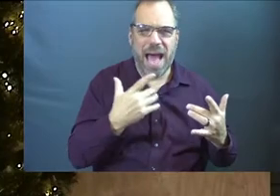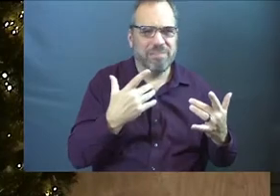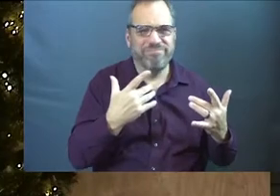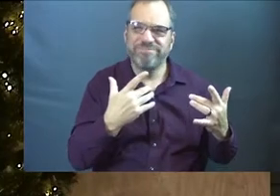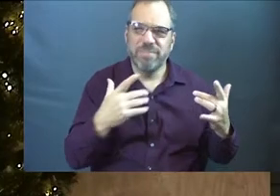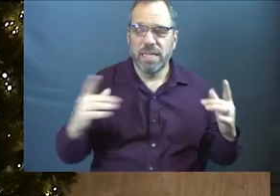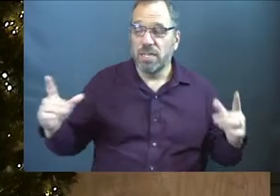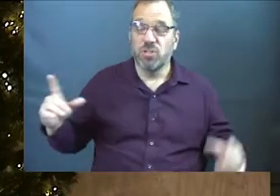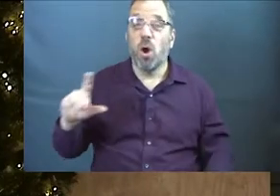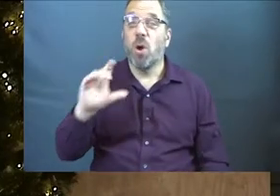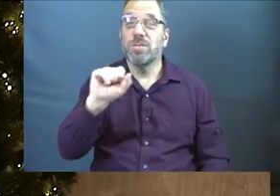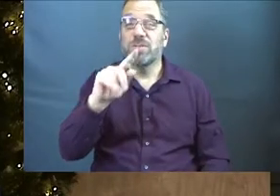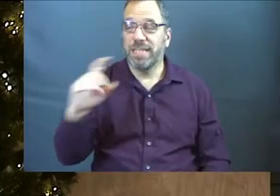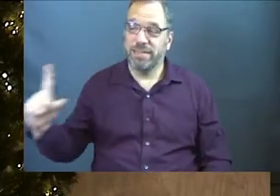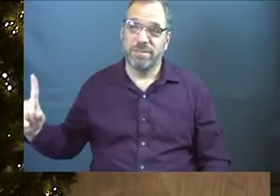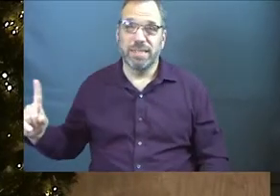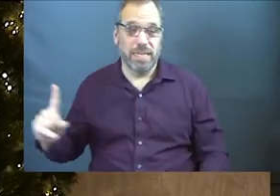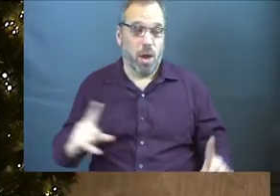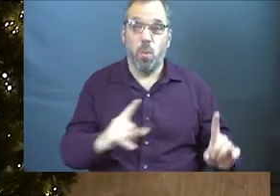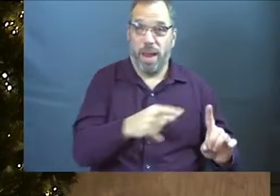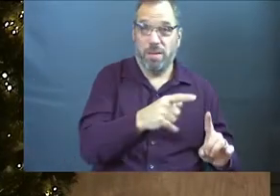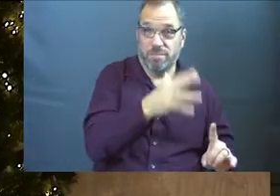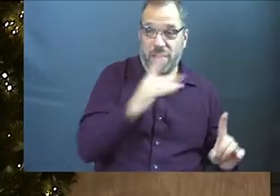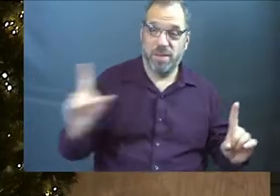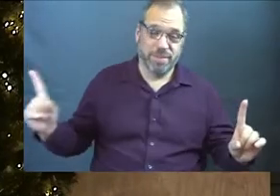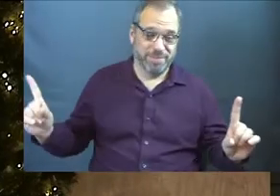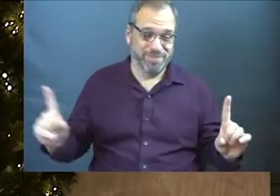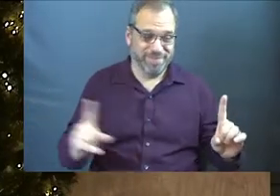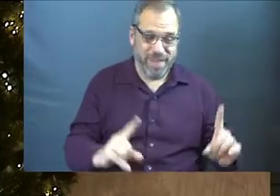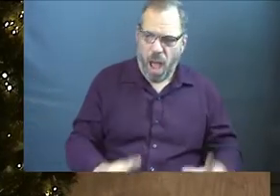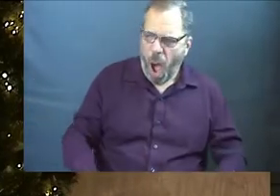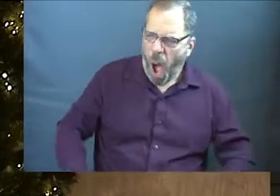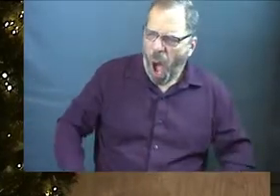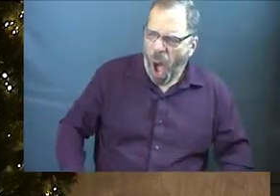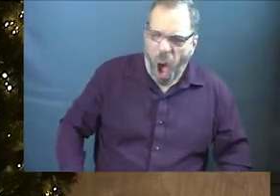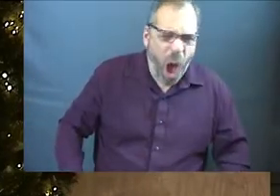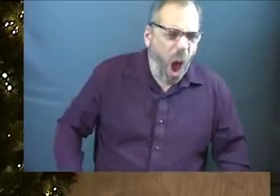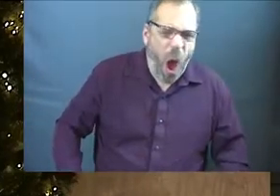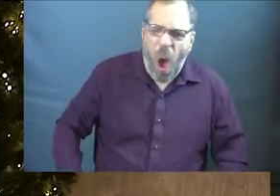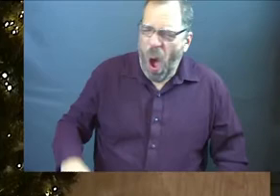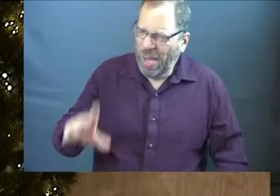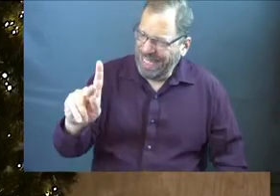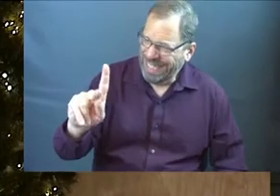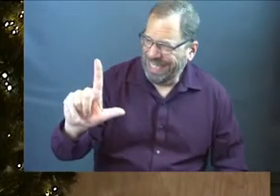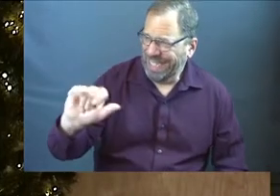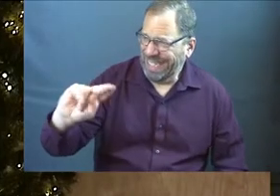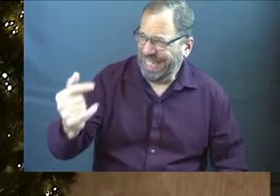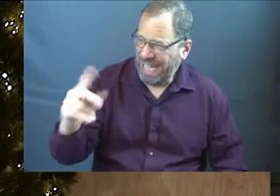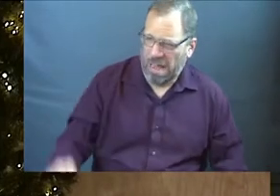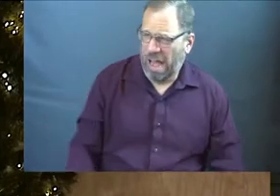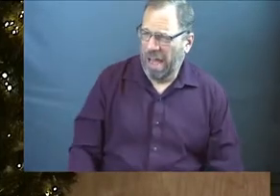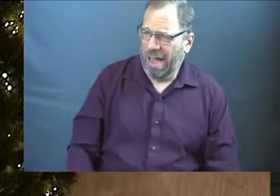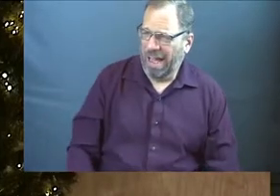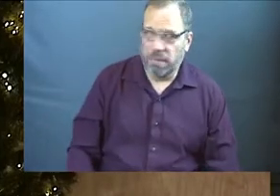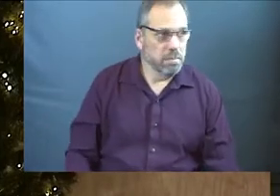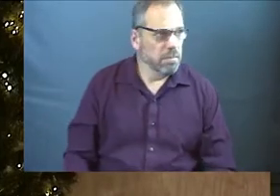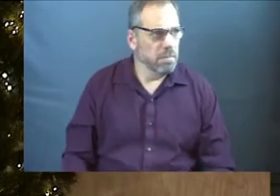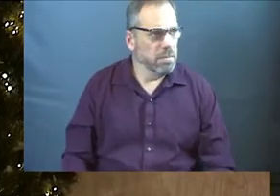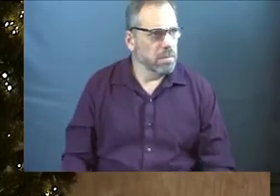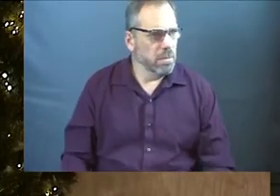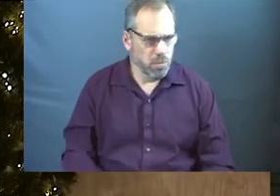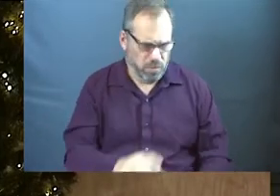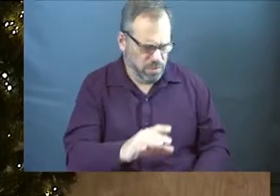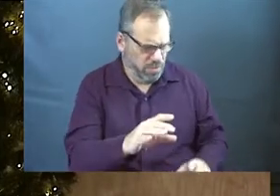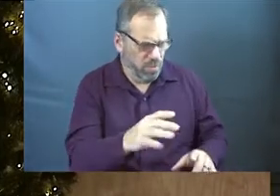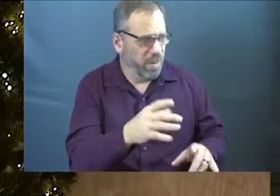personality. And so Steve walks into the kitchen where Marlene is and she shouts at him, Klingon. And he says, what's Star